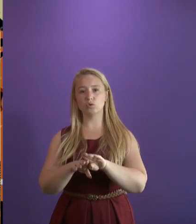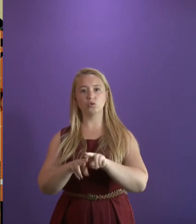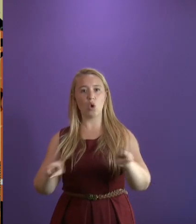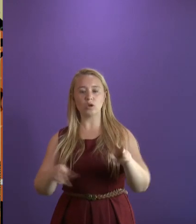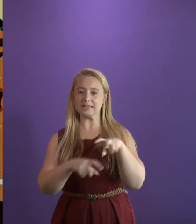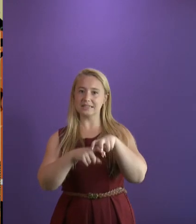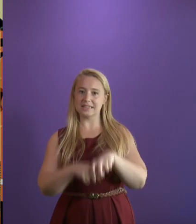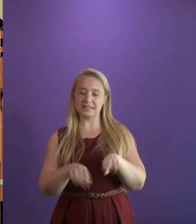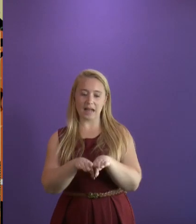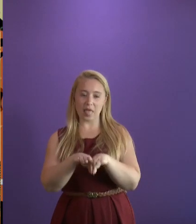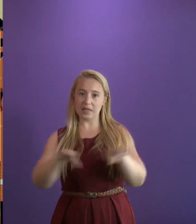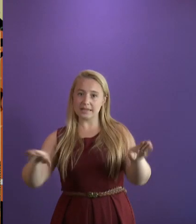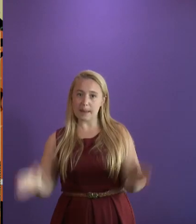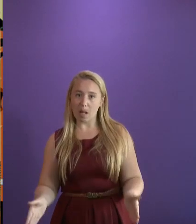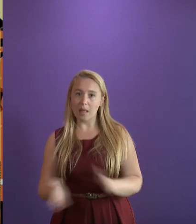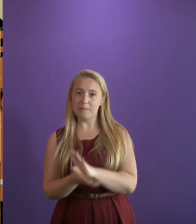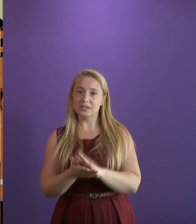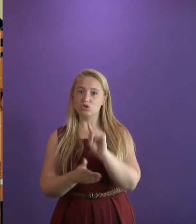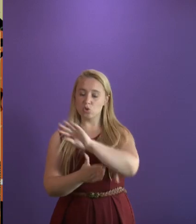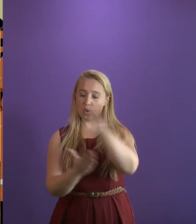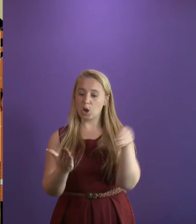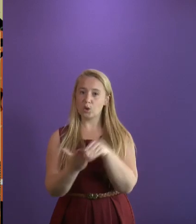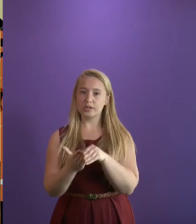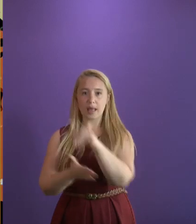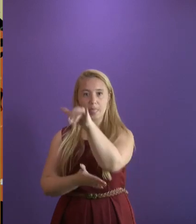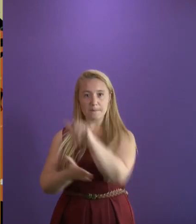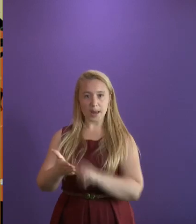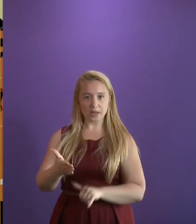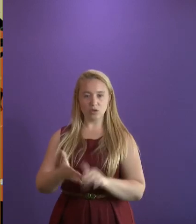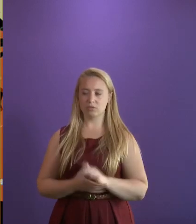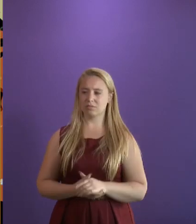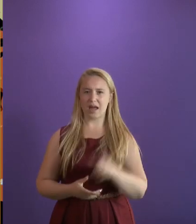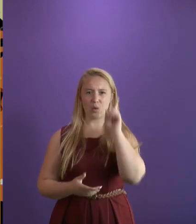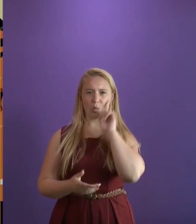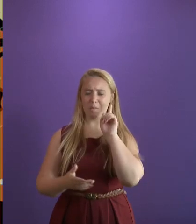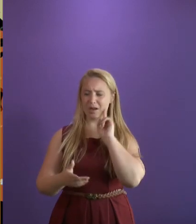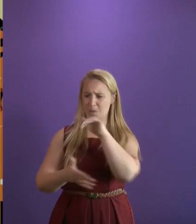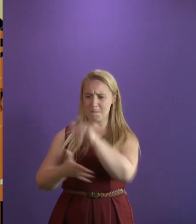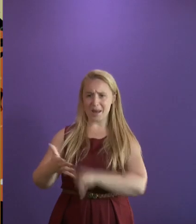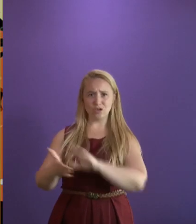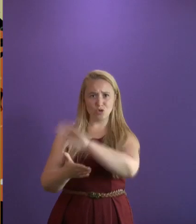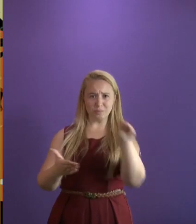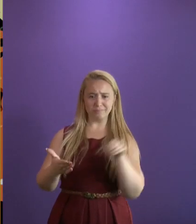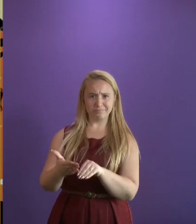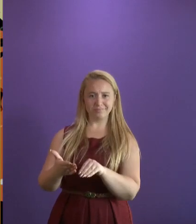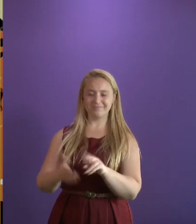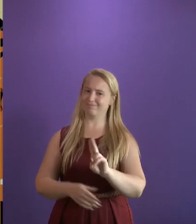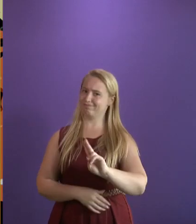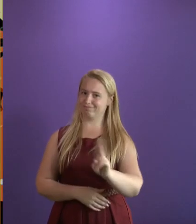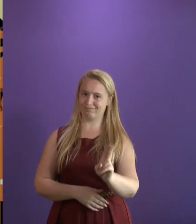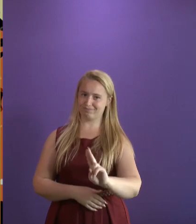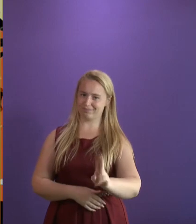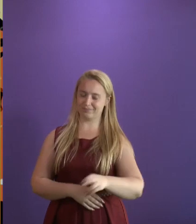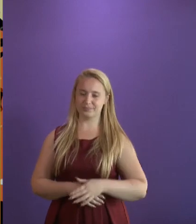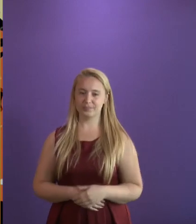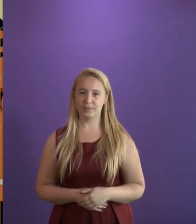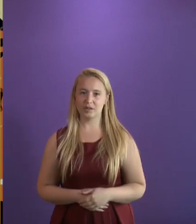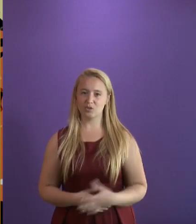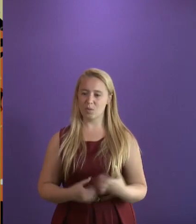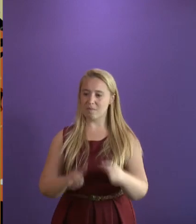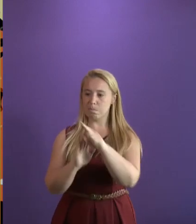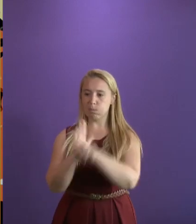you're on the menu. And none of us ladies are on the menu, I'll tell you that. I'm sure we've all come across examples of